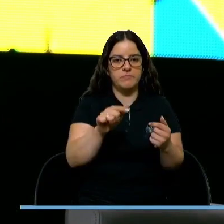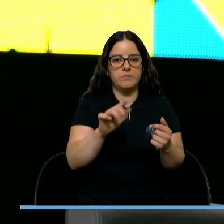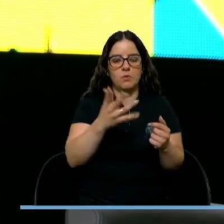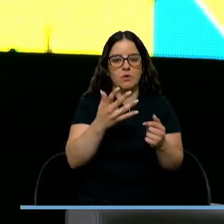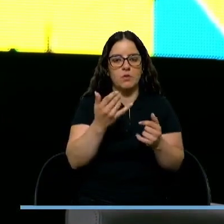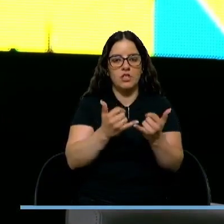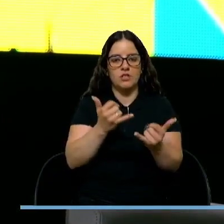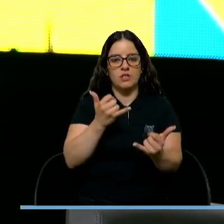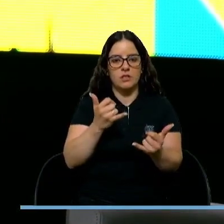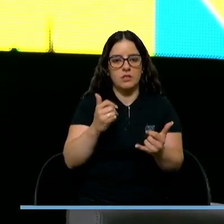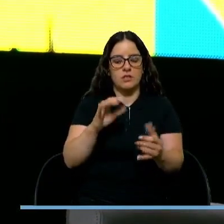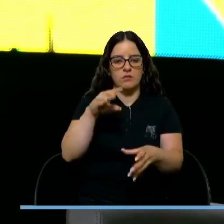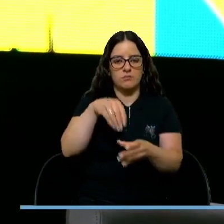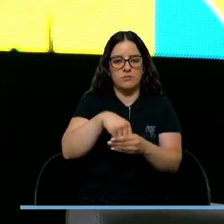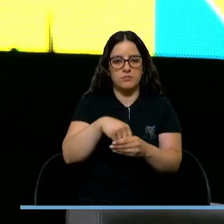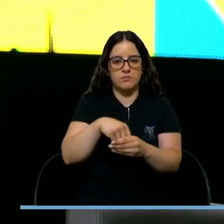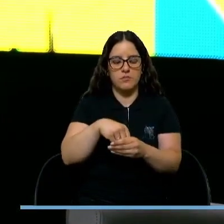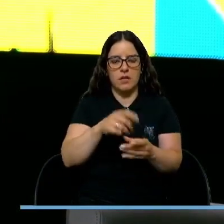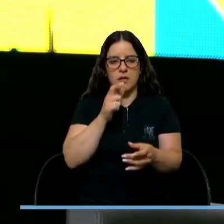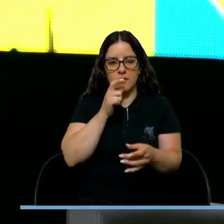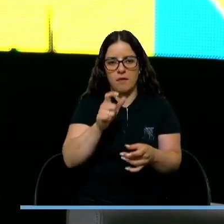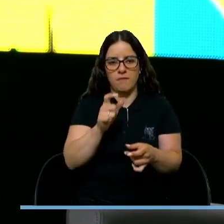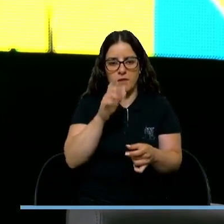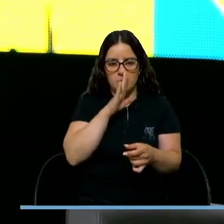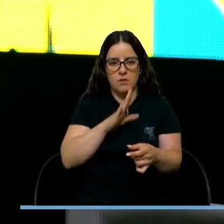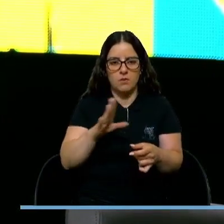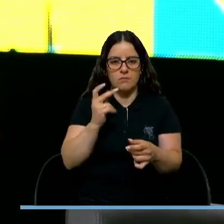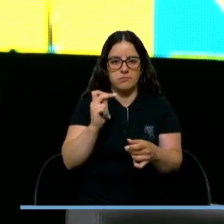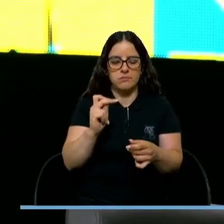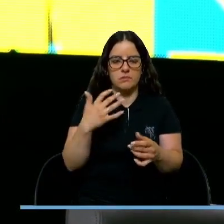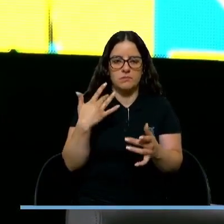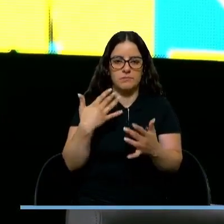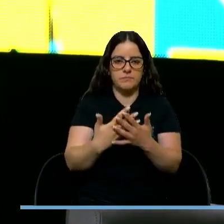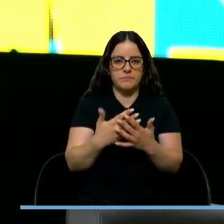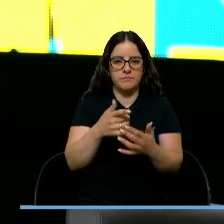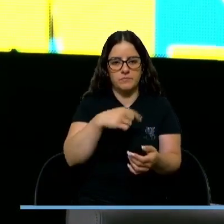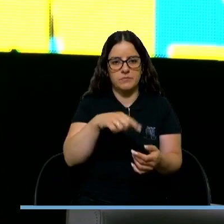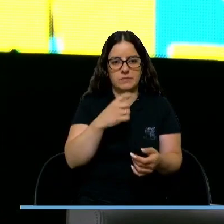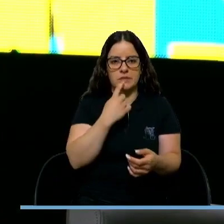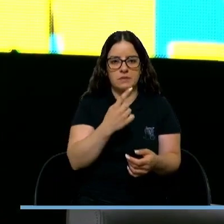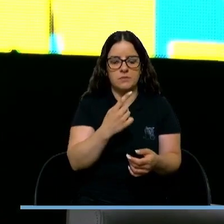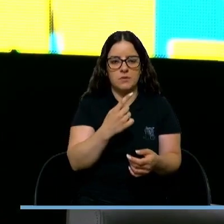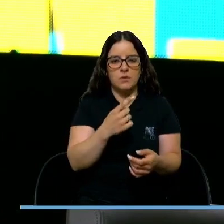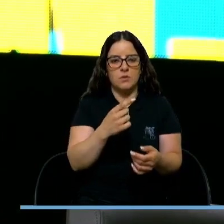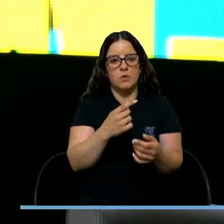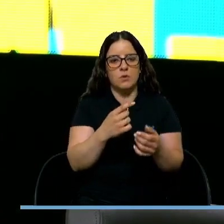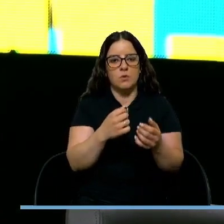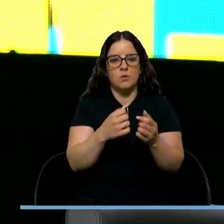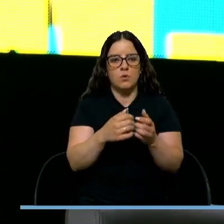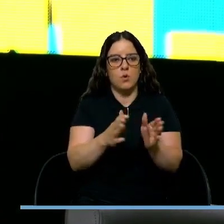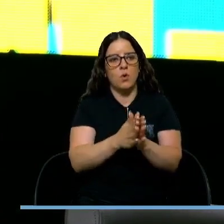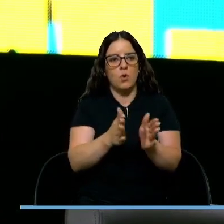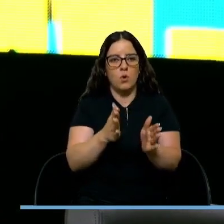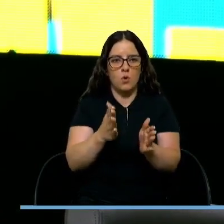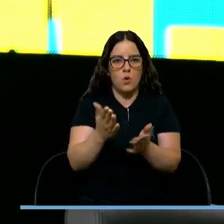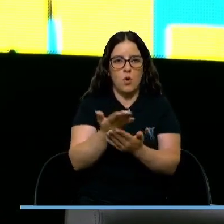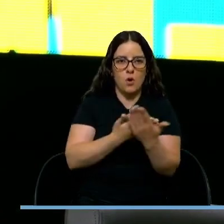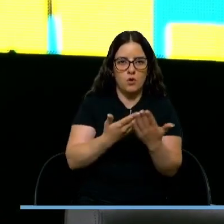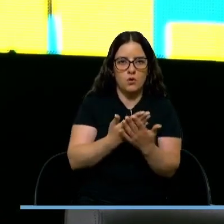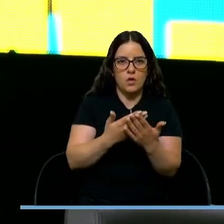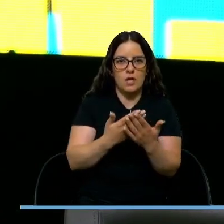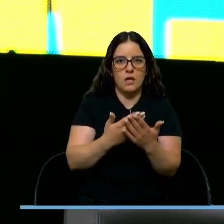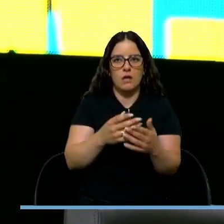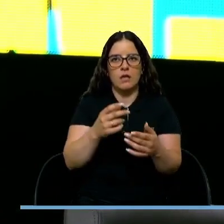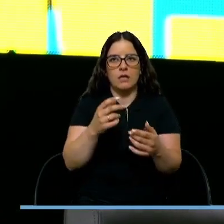When the digital started to being part of the Lexit, we say that the business is all